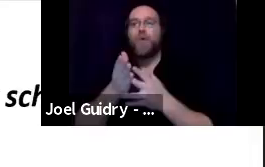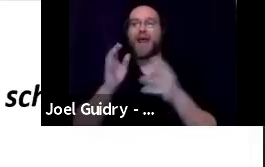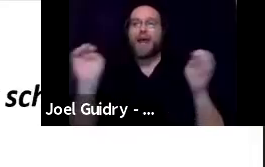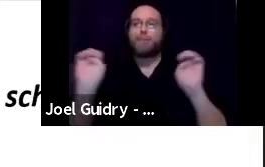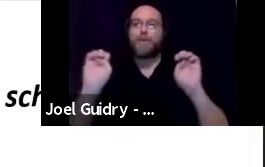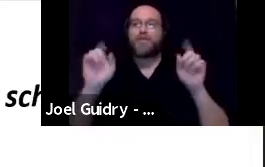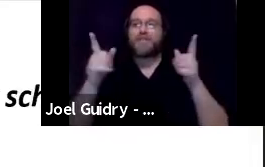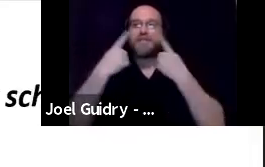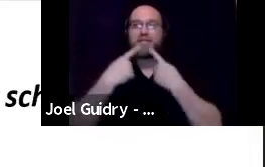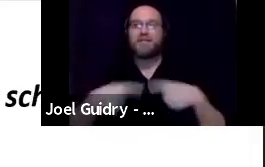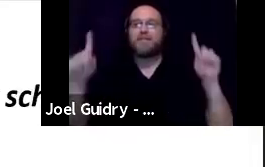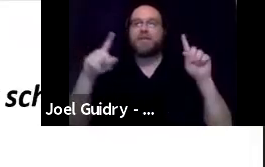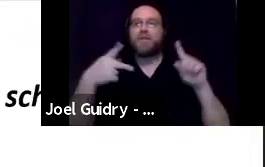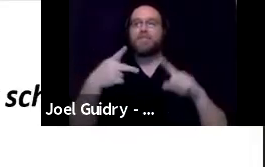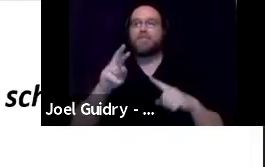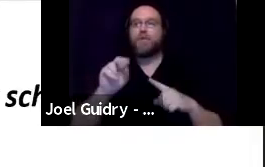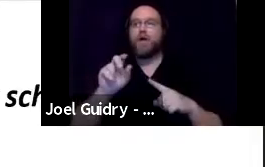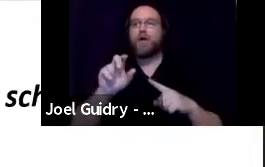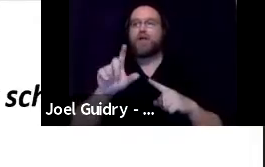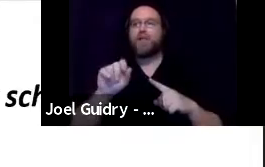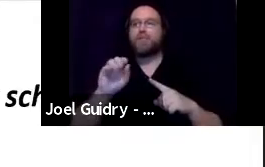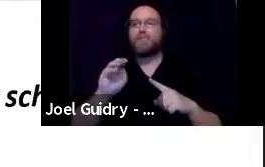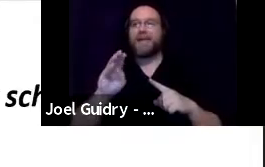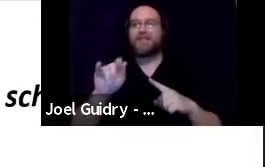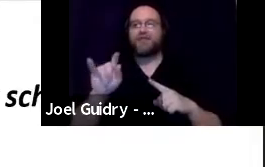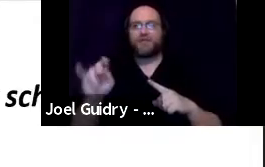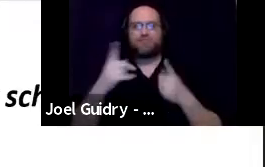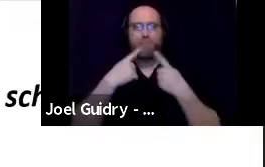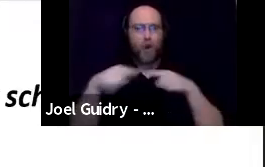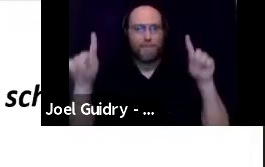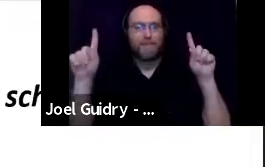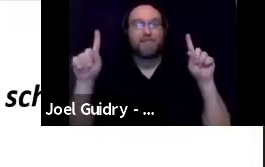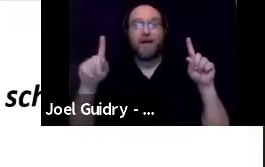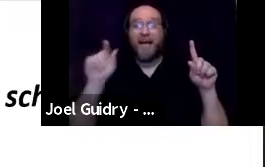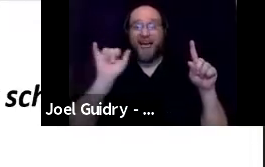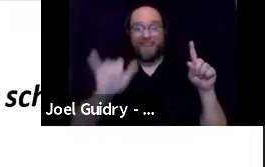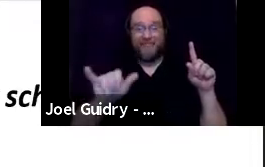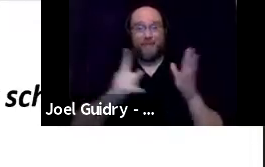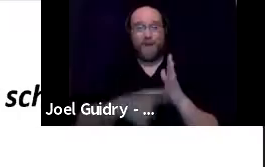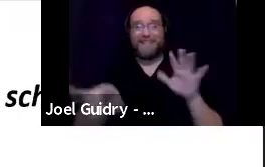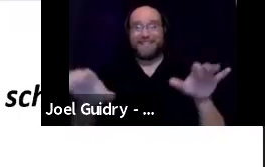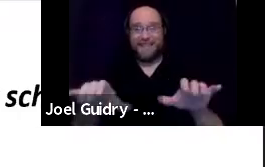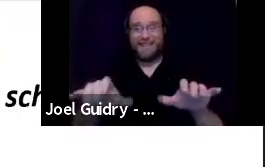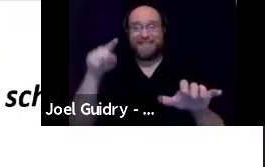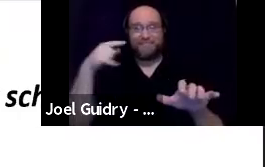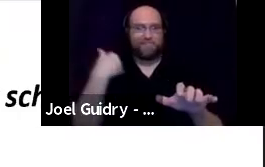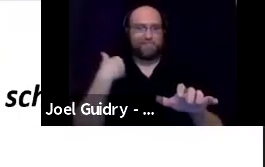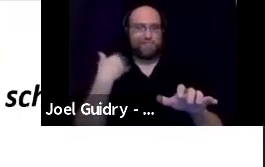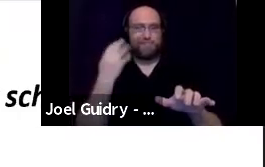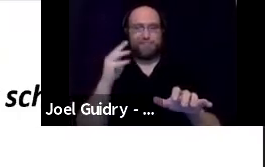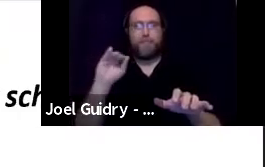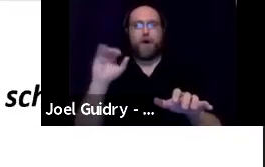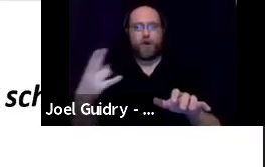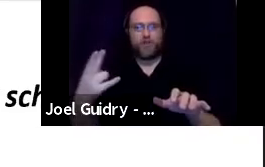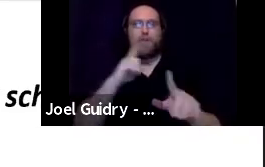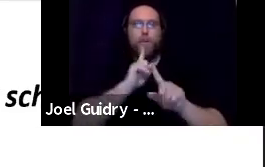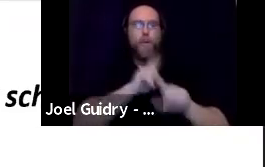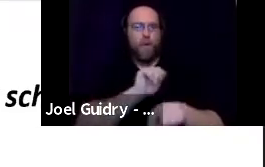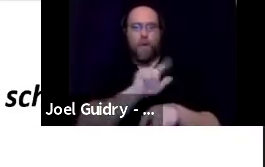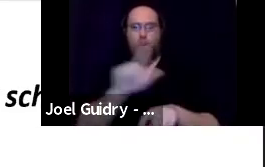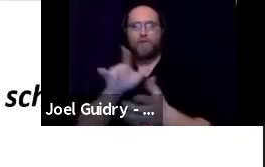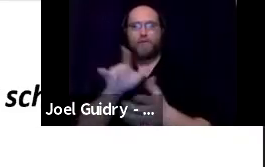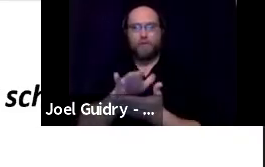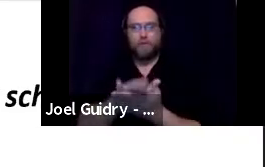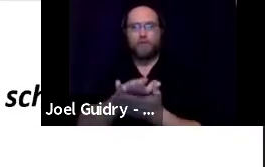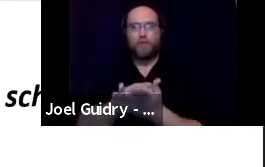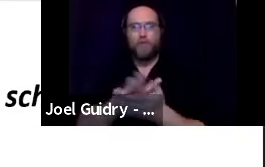fact, that's what he did this March when he ordered that all schools be closed. A local health officer for your local